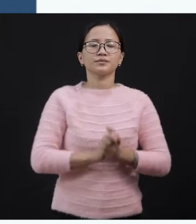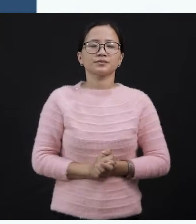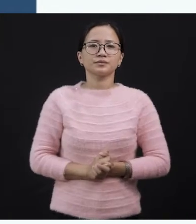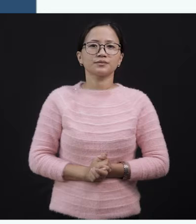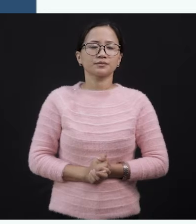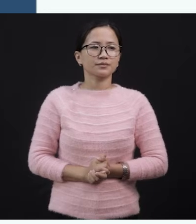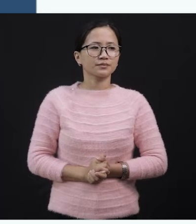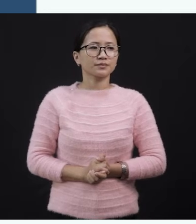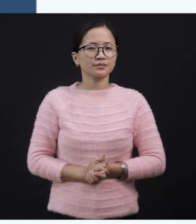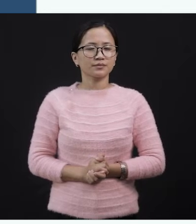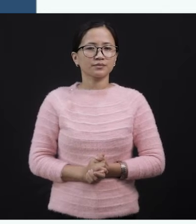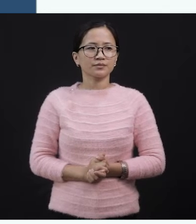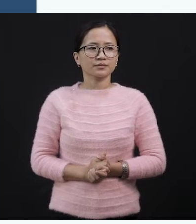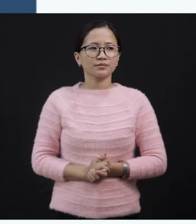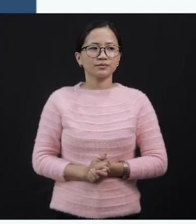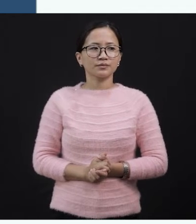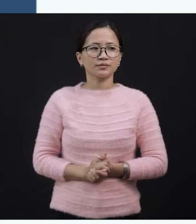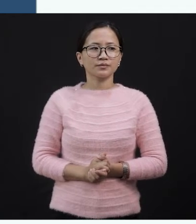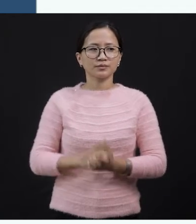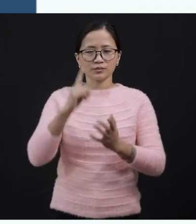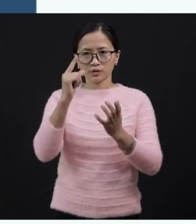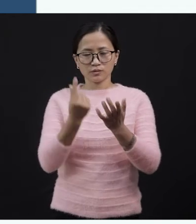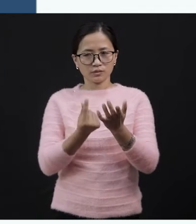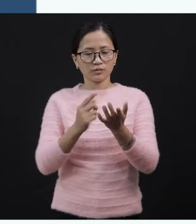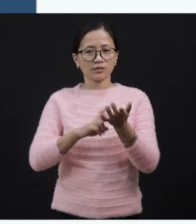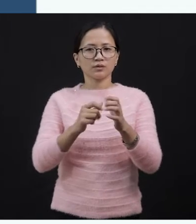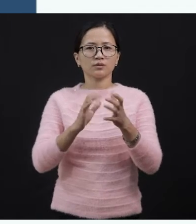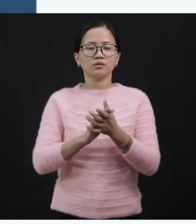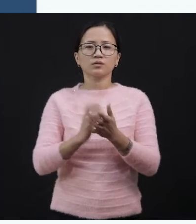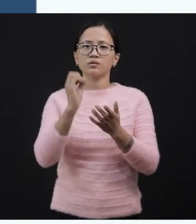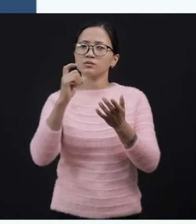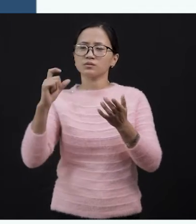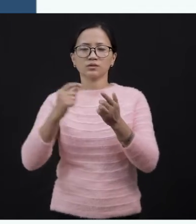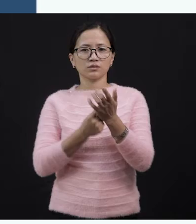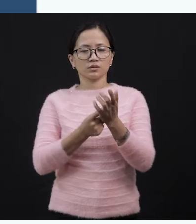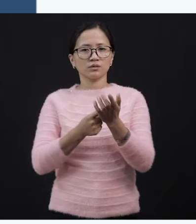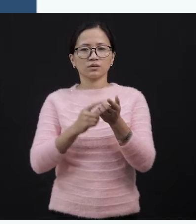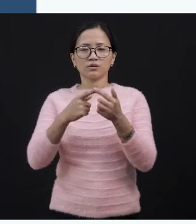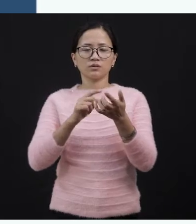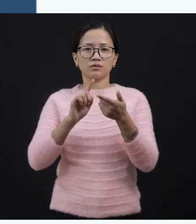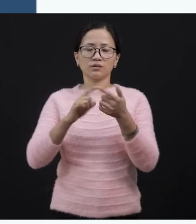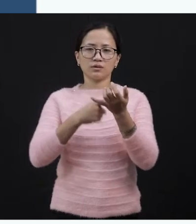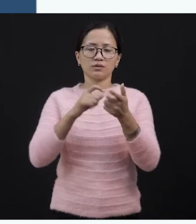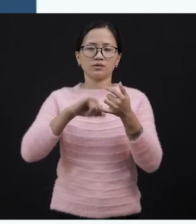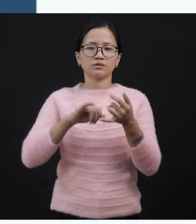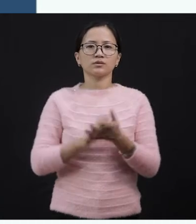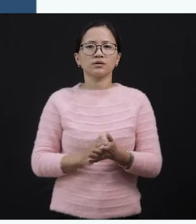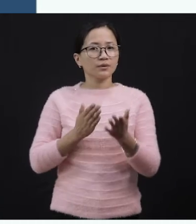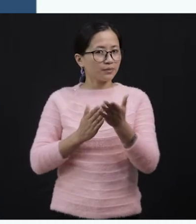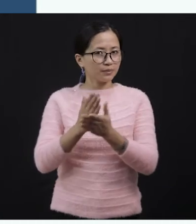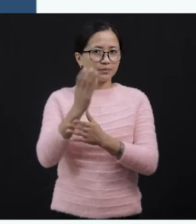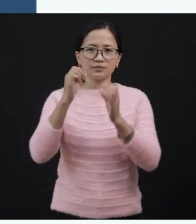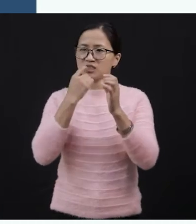Okay? Let me repeat. Lunar eclipse occurs when the moon passes through